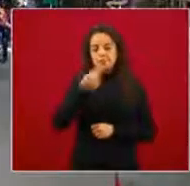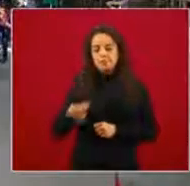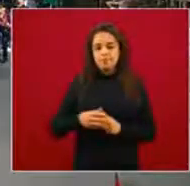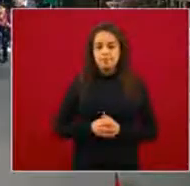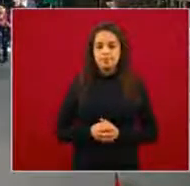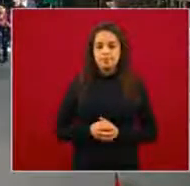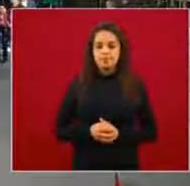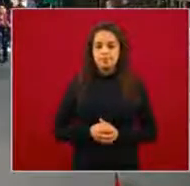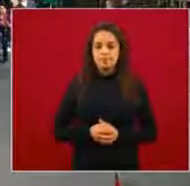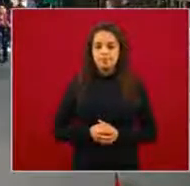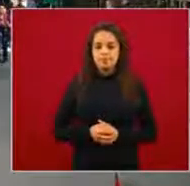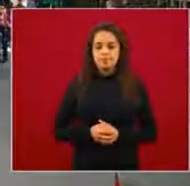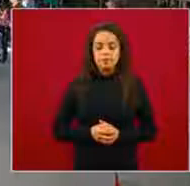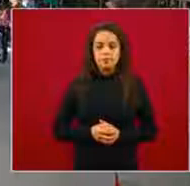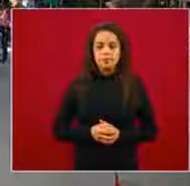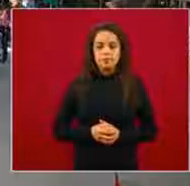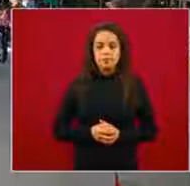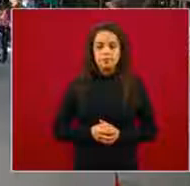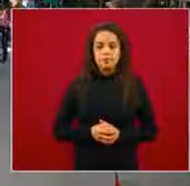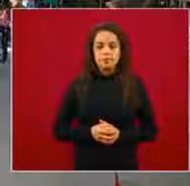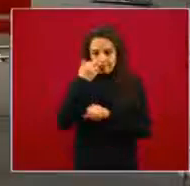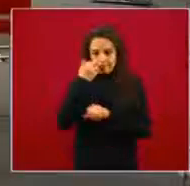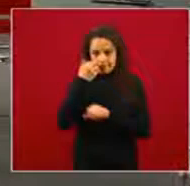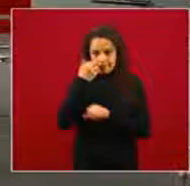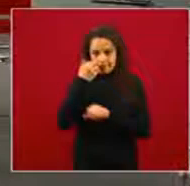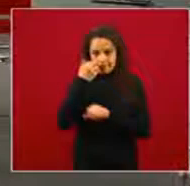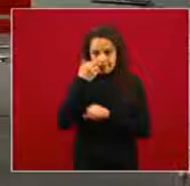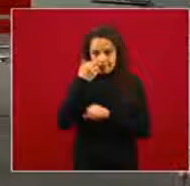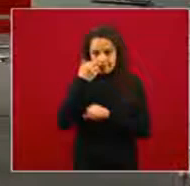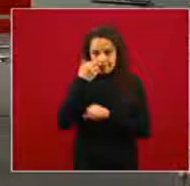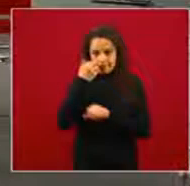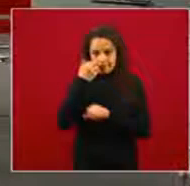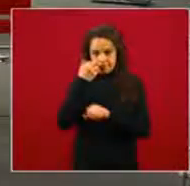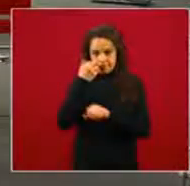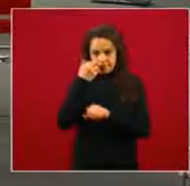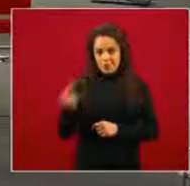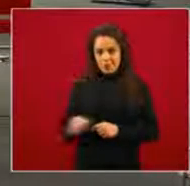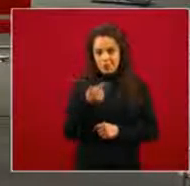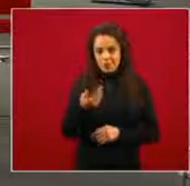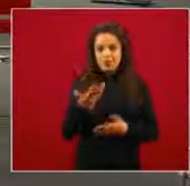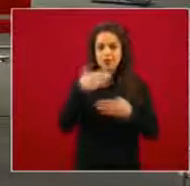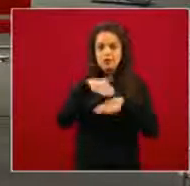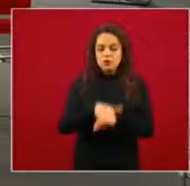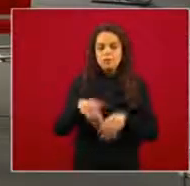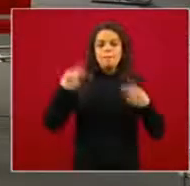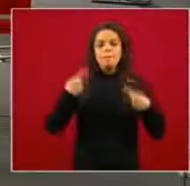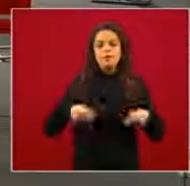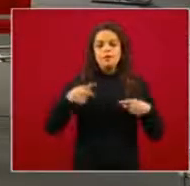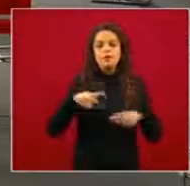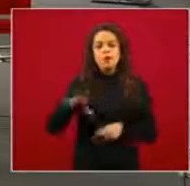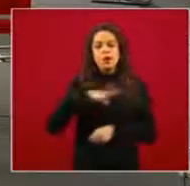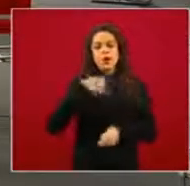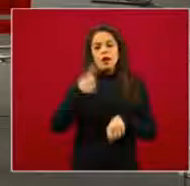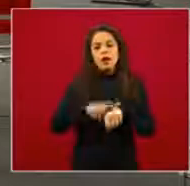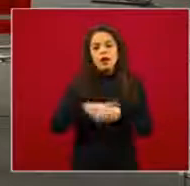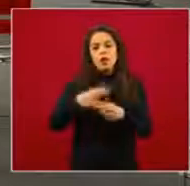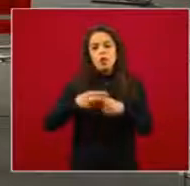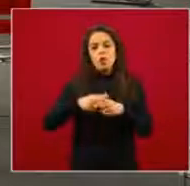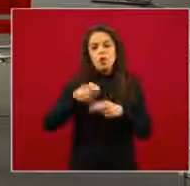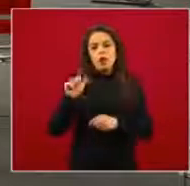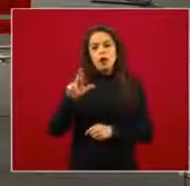Lisbeth Hernandez from Dario Basta, Grupo Cantón. Yesterday, I was going to ask you about people